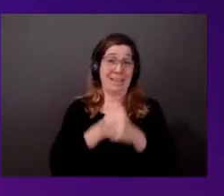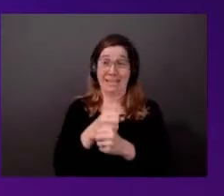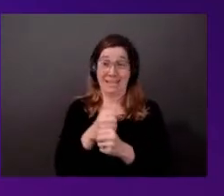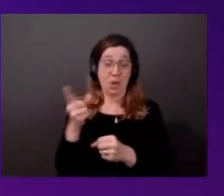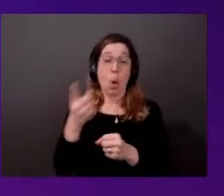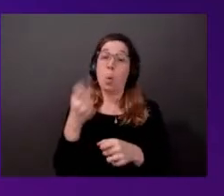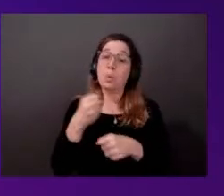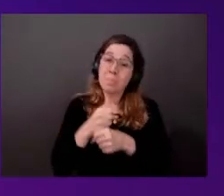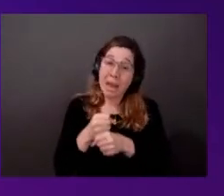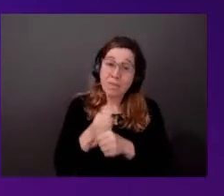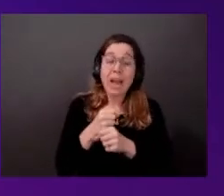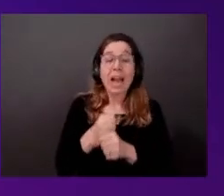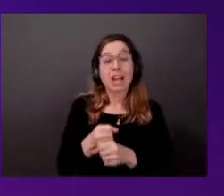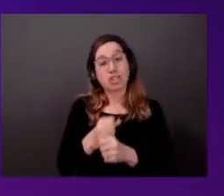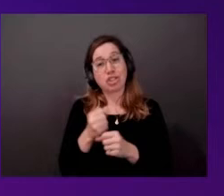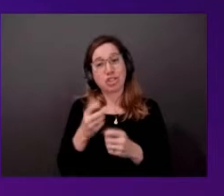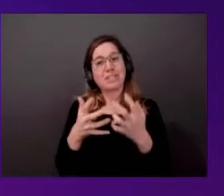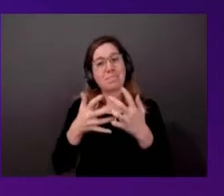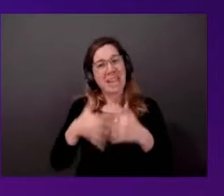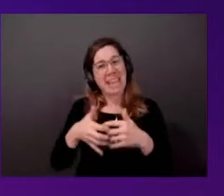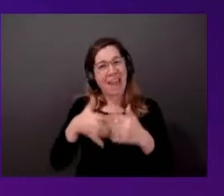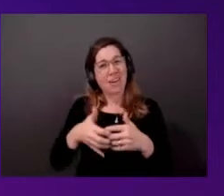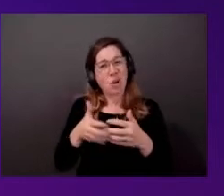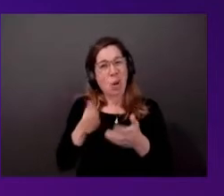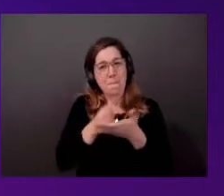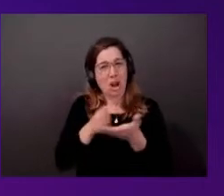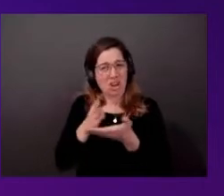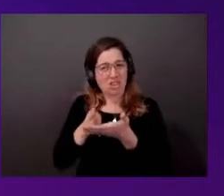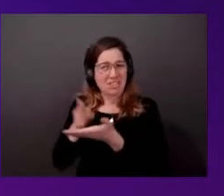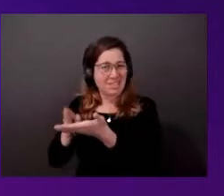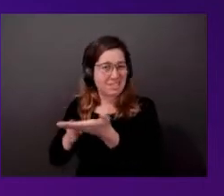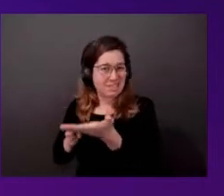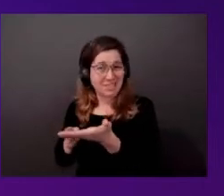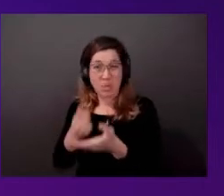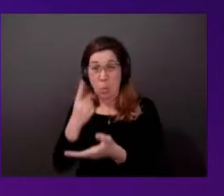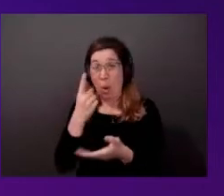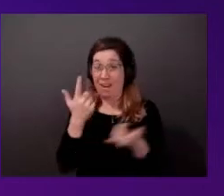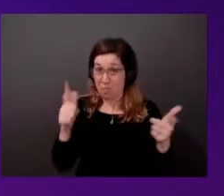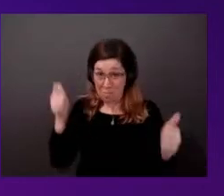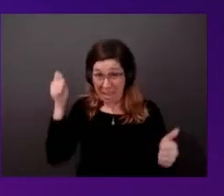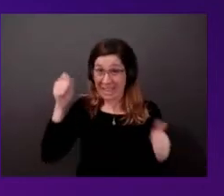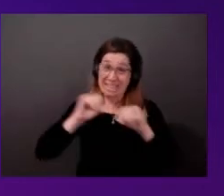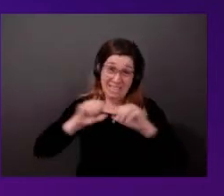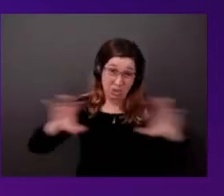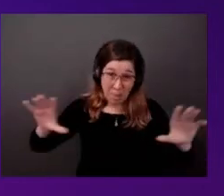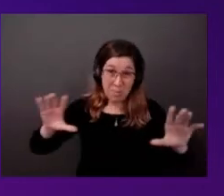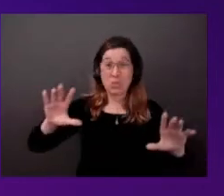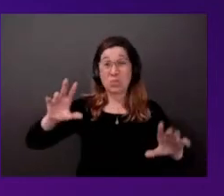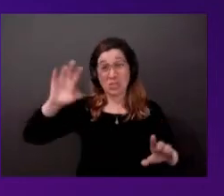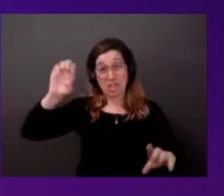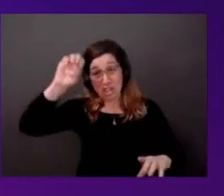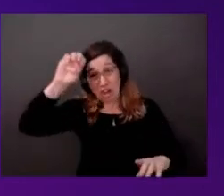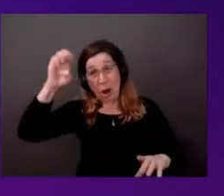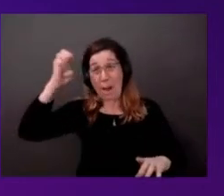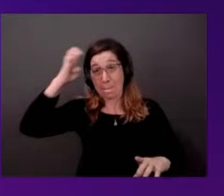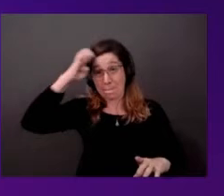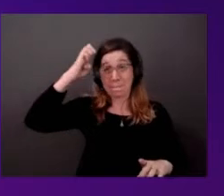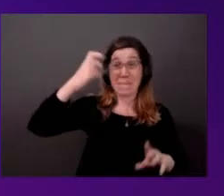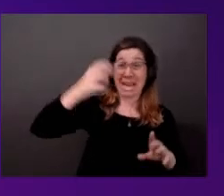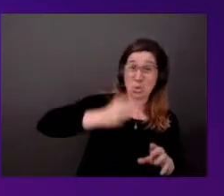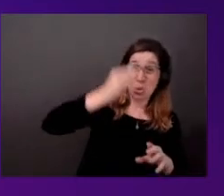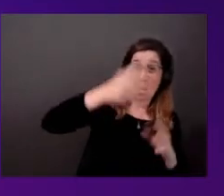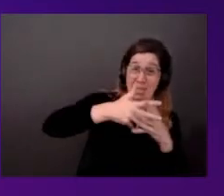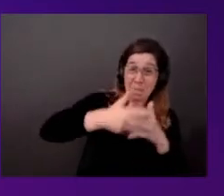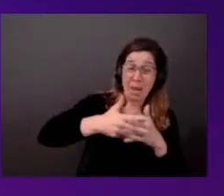products. They're one of the biggest distributor in Europe and North America for mechanical